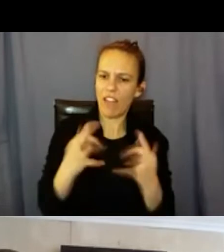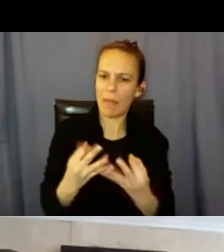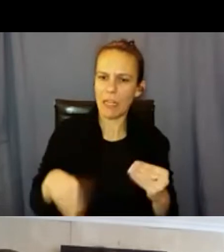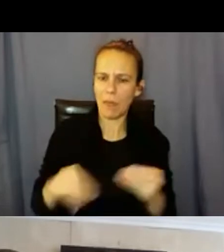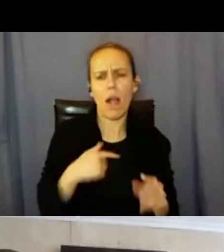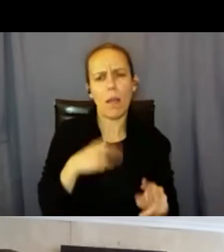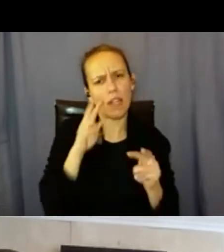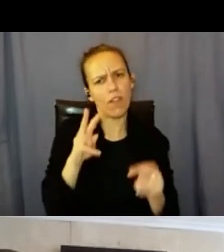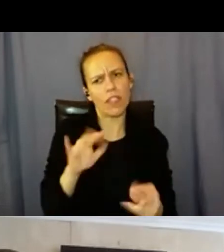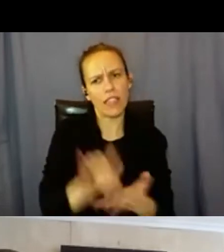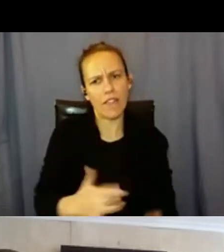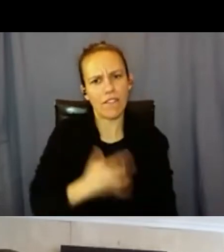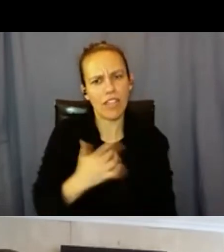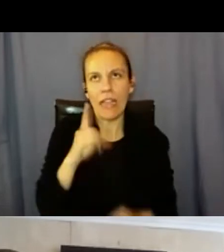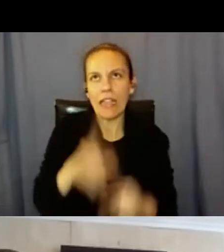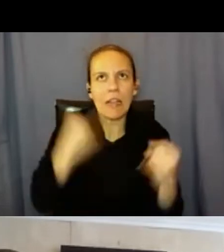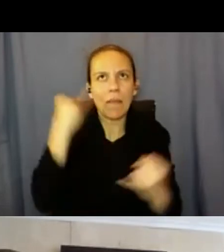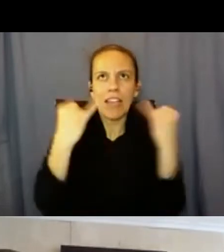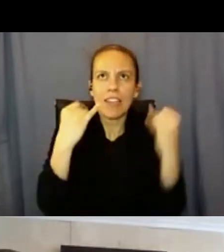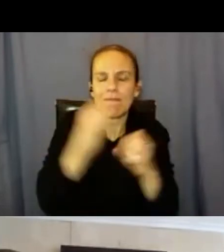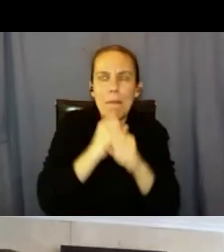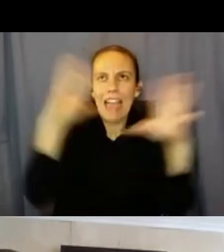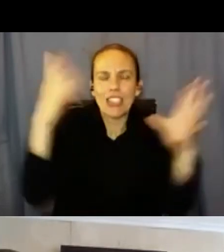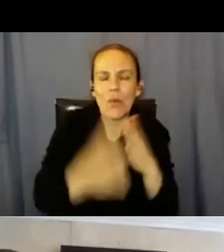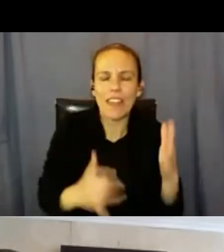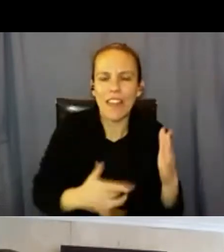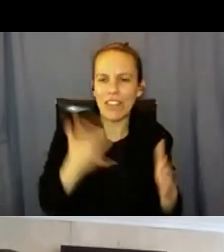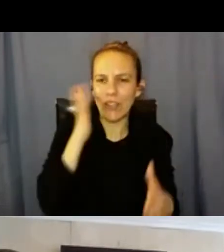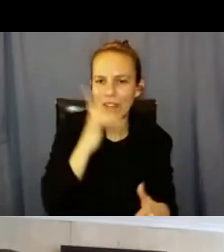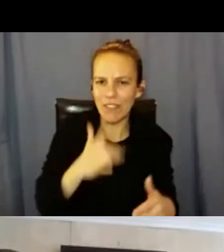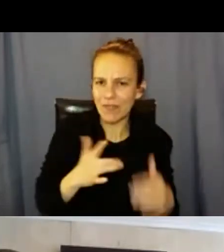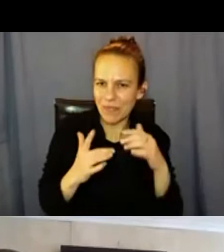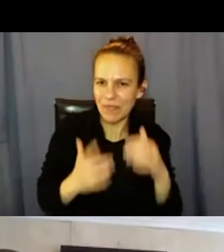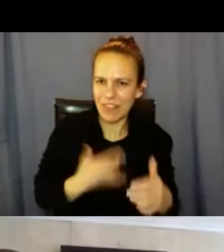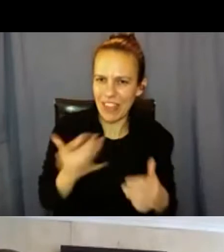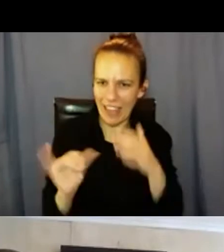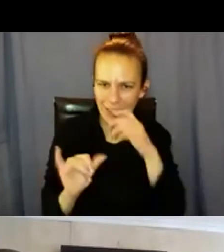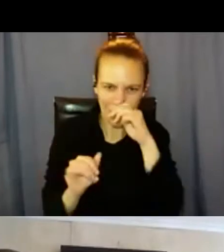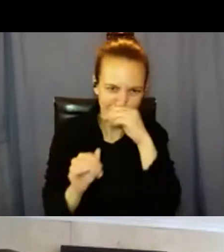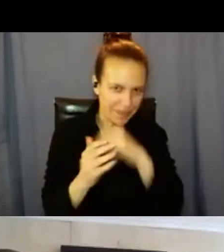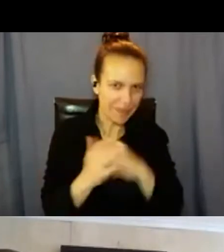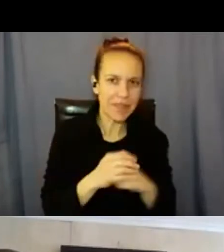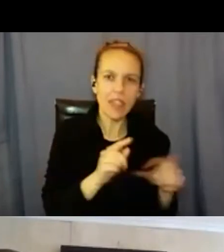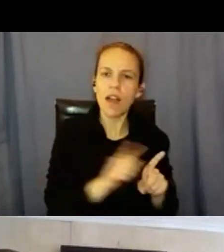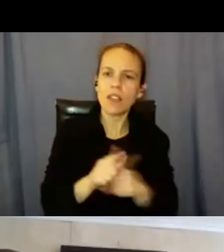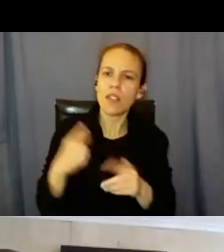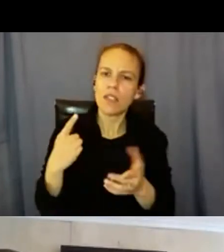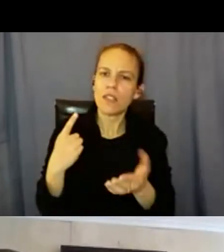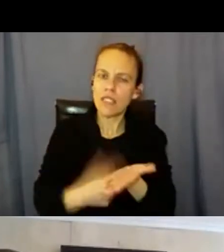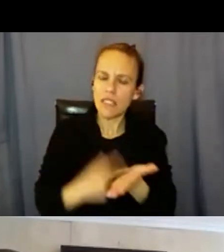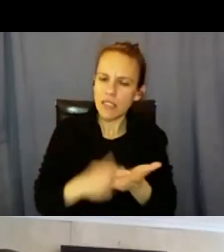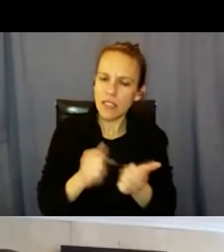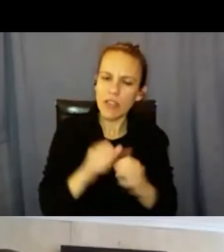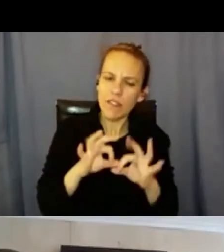imagine how that's going to feel. And then lead by doing, discussing with staff and family your decision to get the vaccine, and talk about your experience